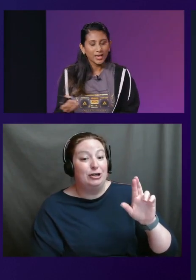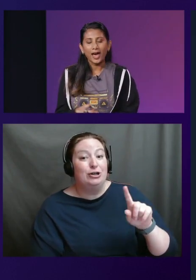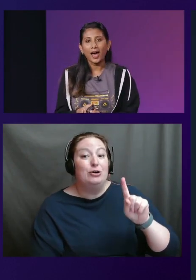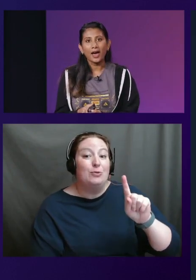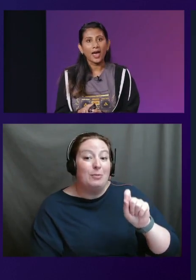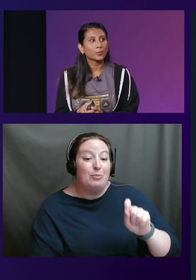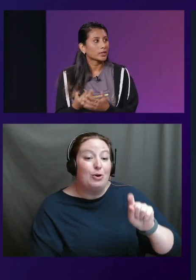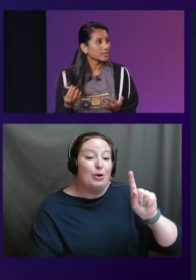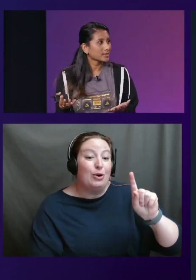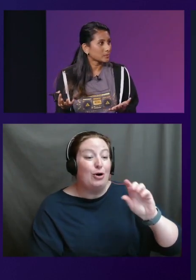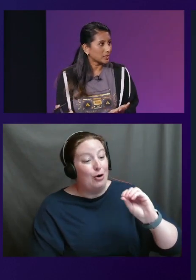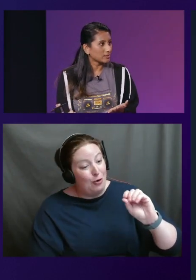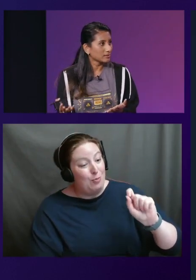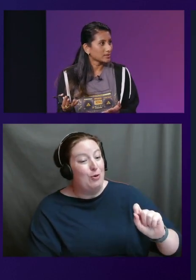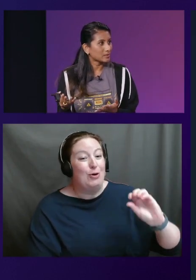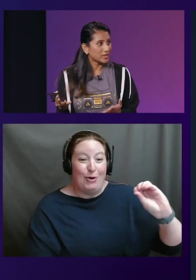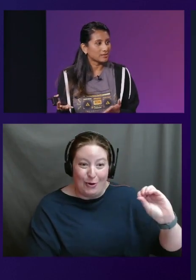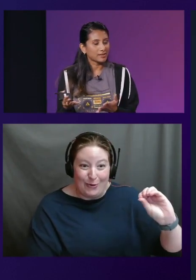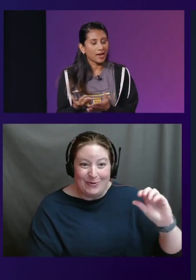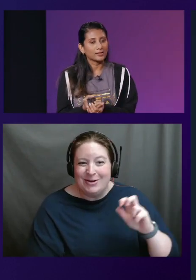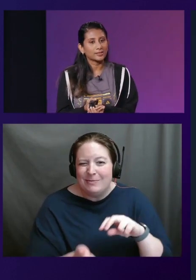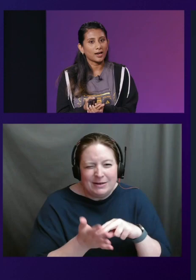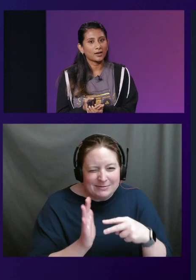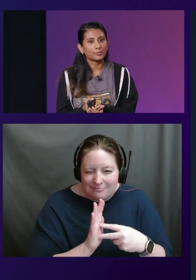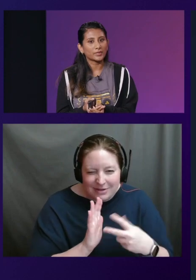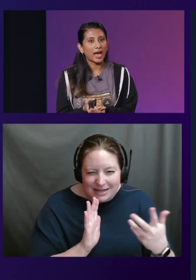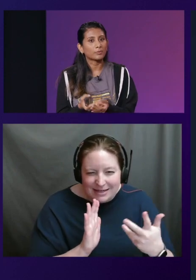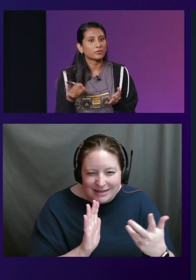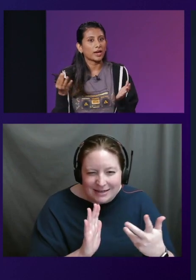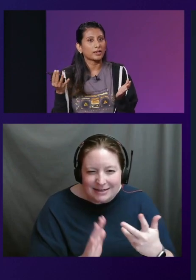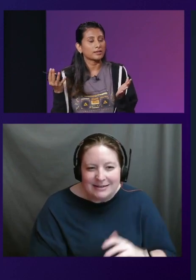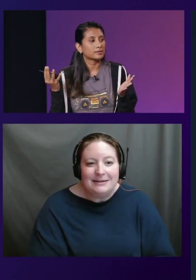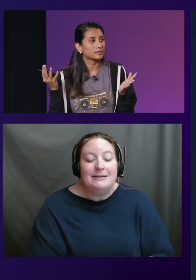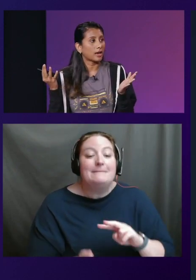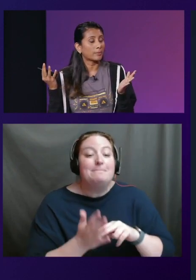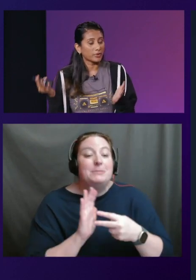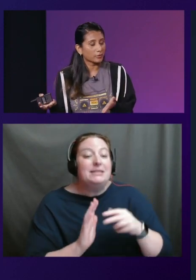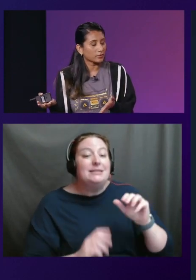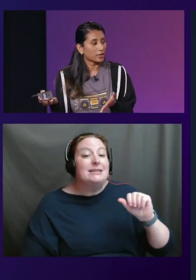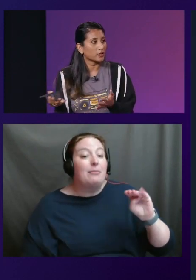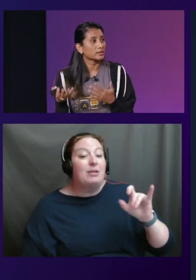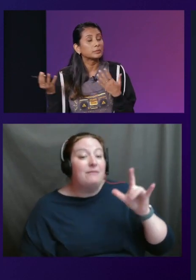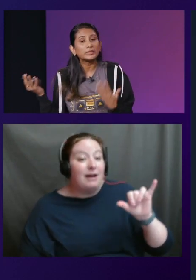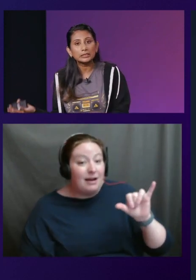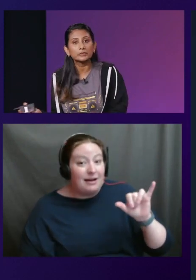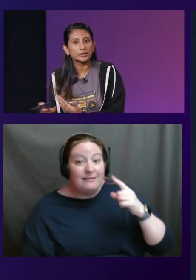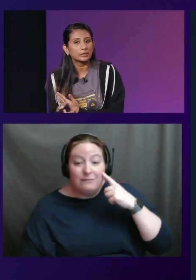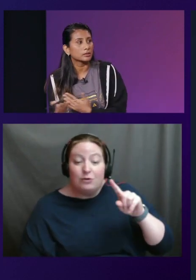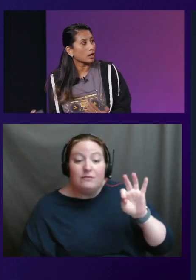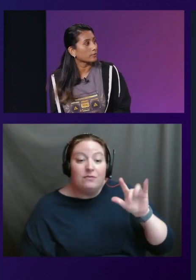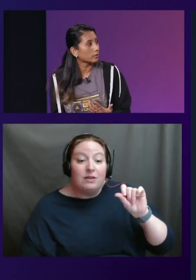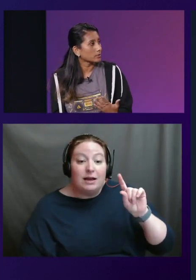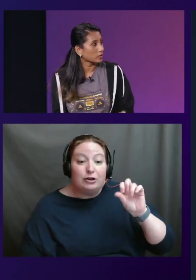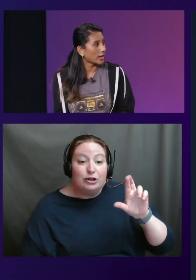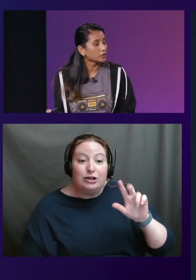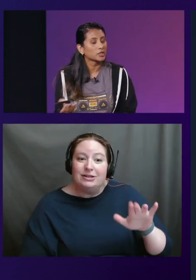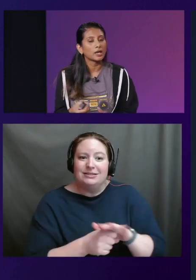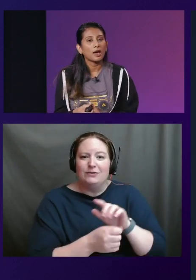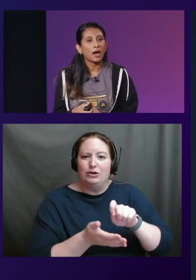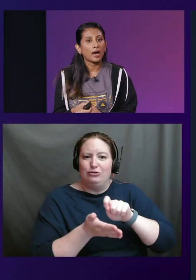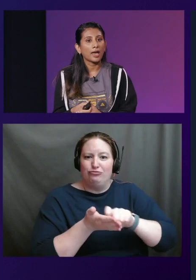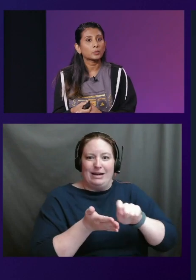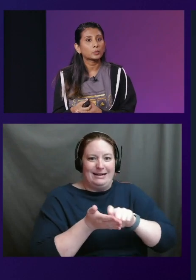live. And what does this mean? This means that Amplify for Flutter is completely written in Dart from